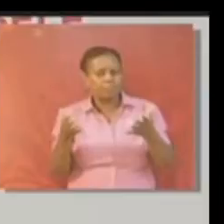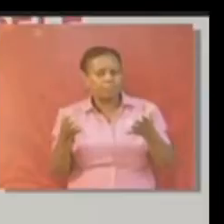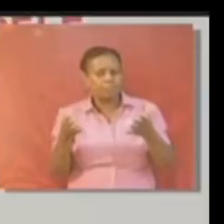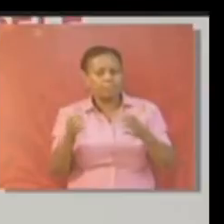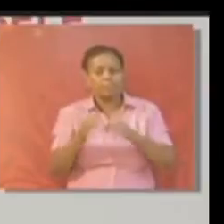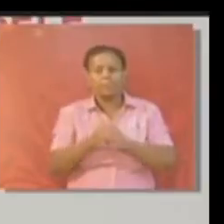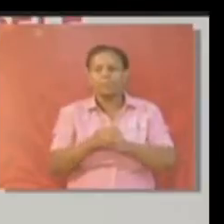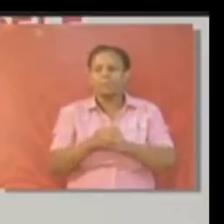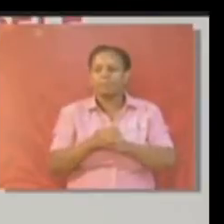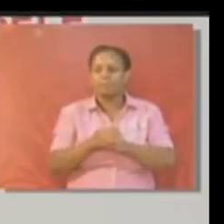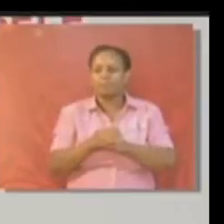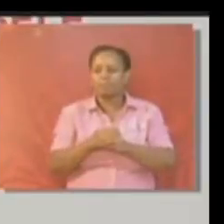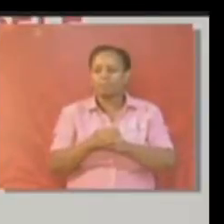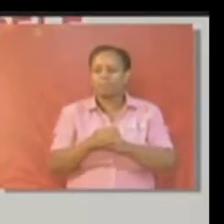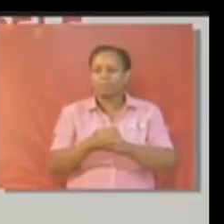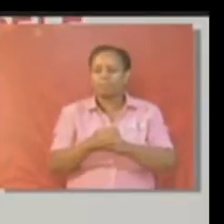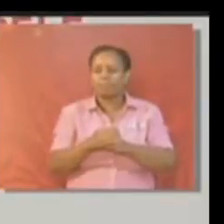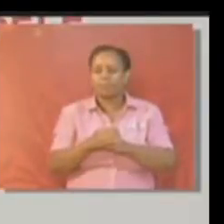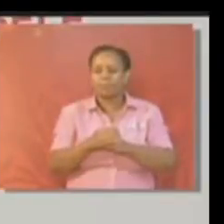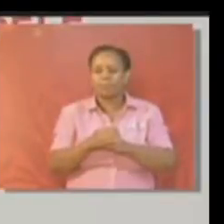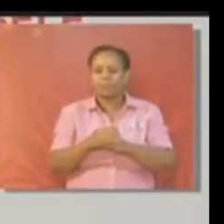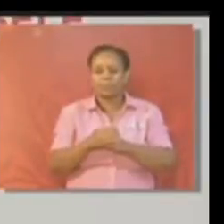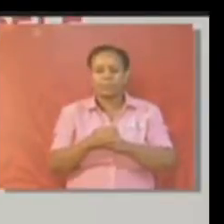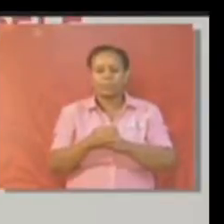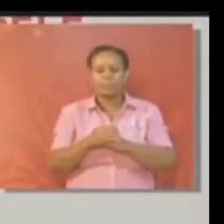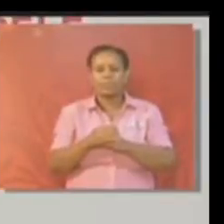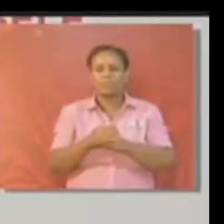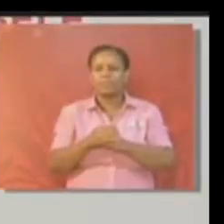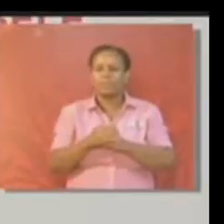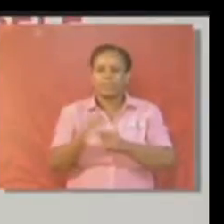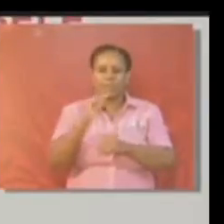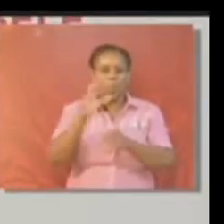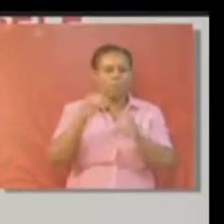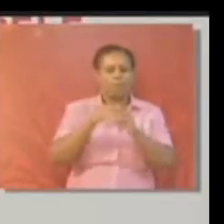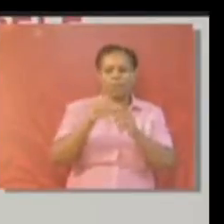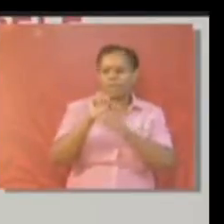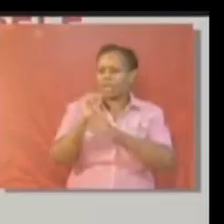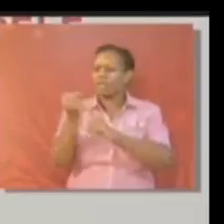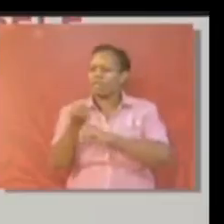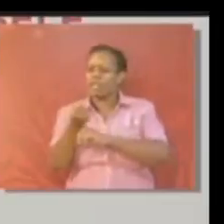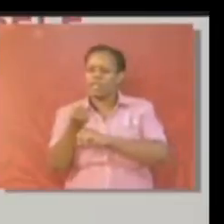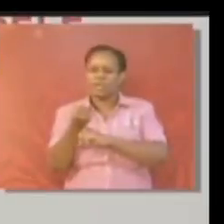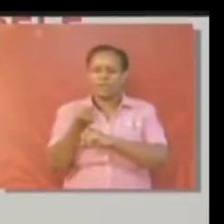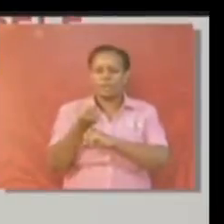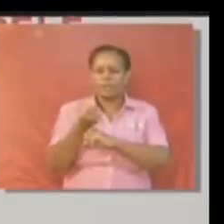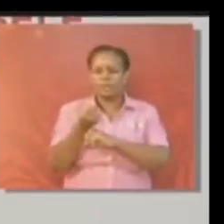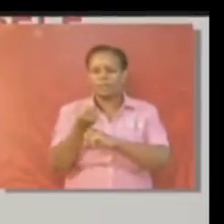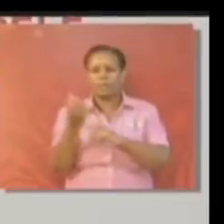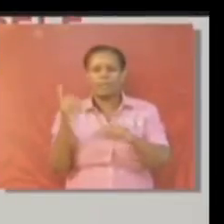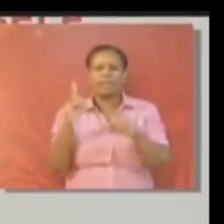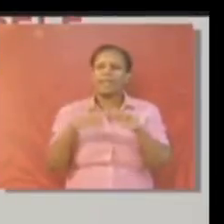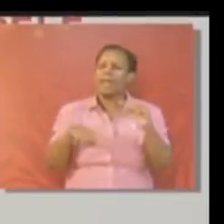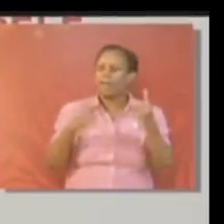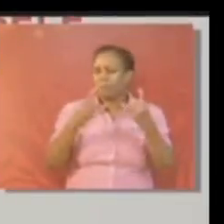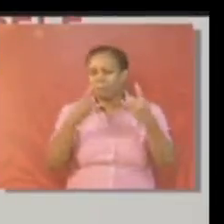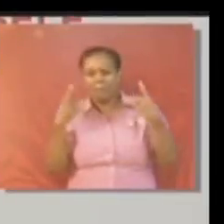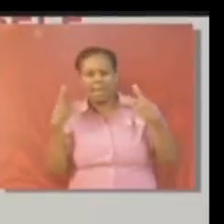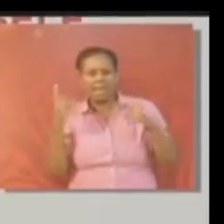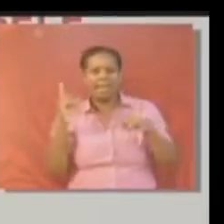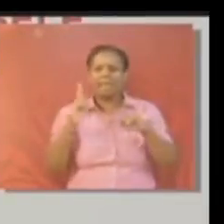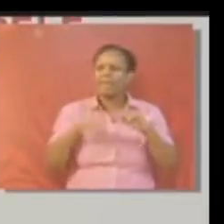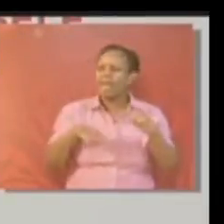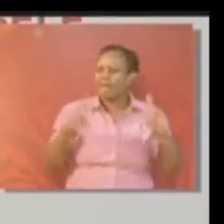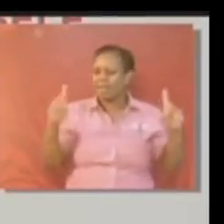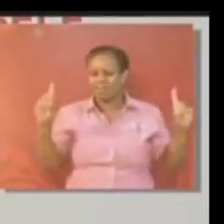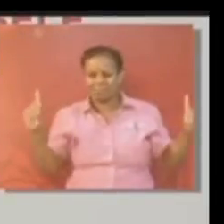cannot keep on masks, avoid situations where we cannot social distance,